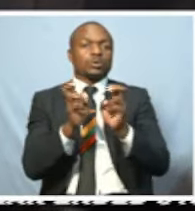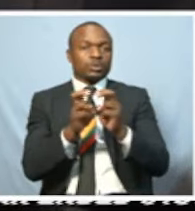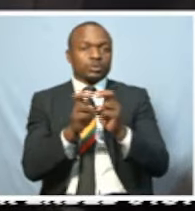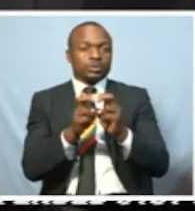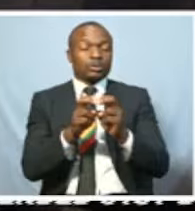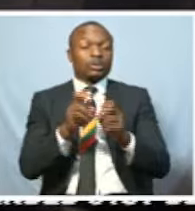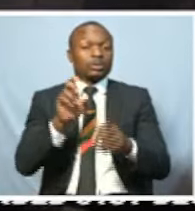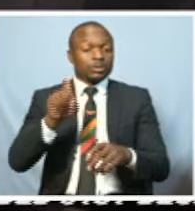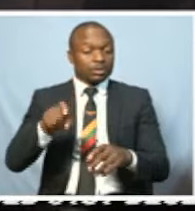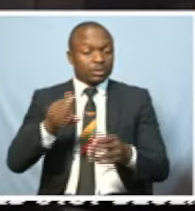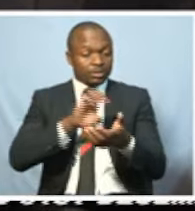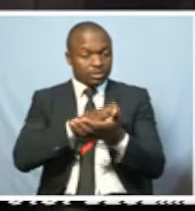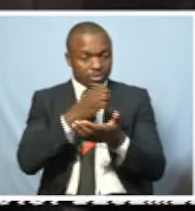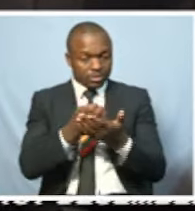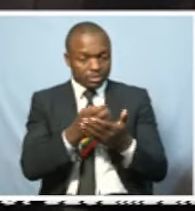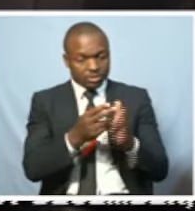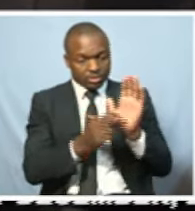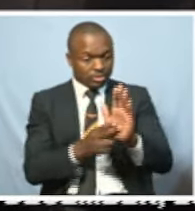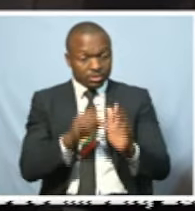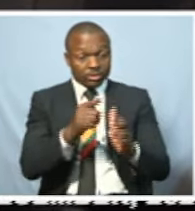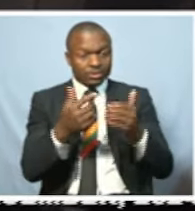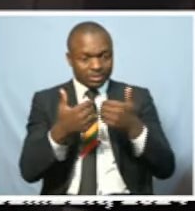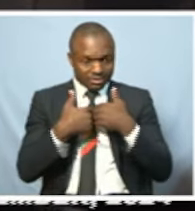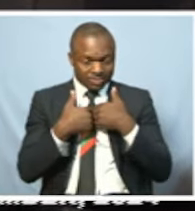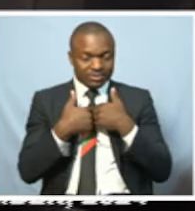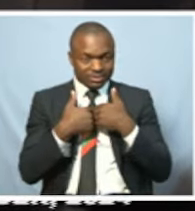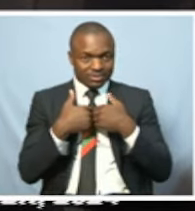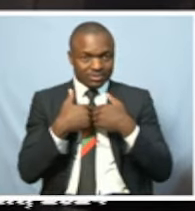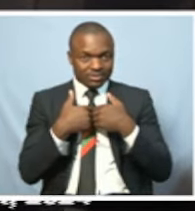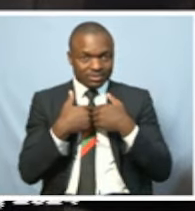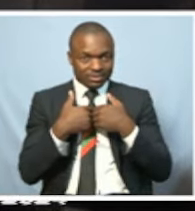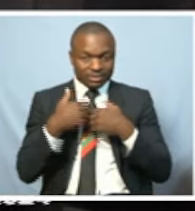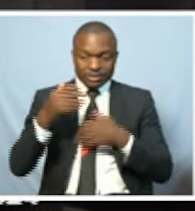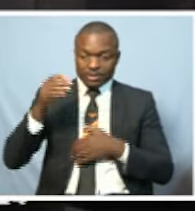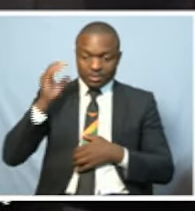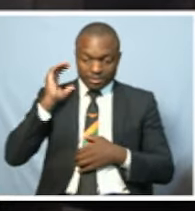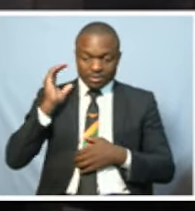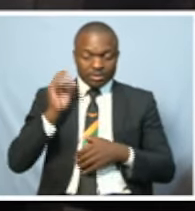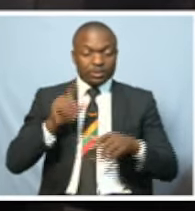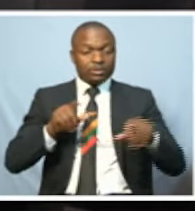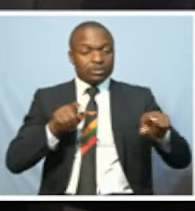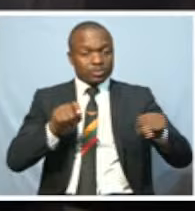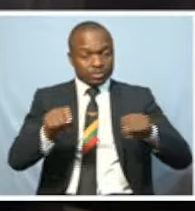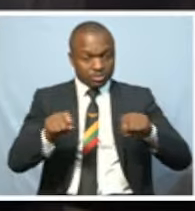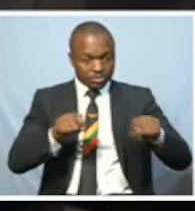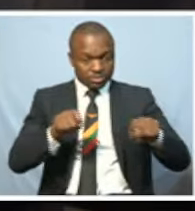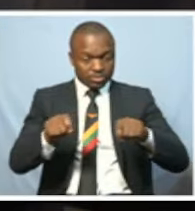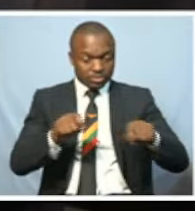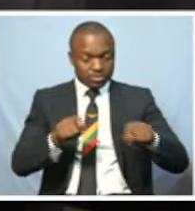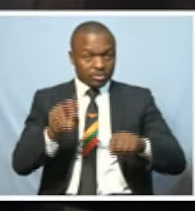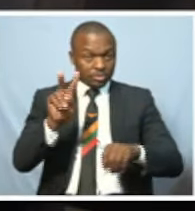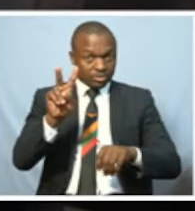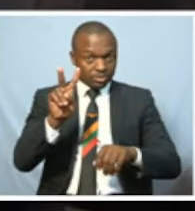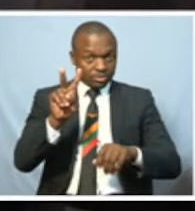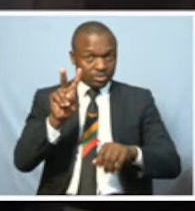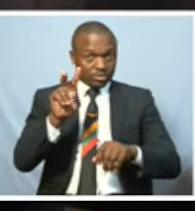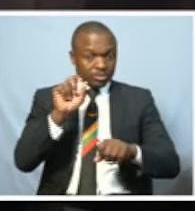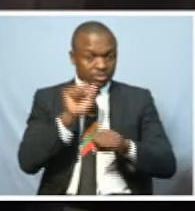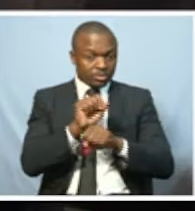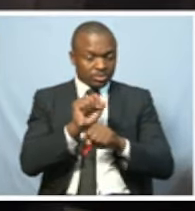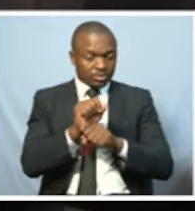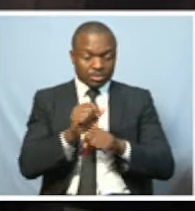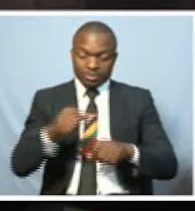that he has the technical capacity to handle the 2 jobs